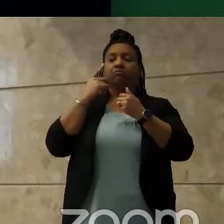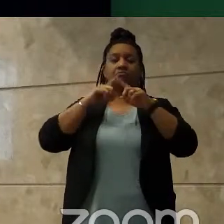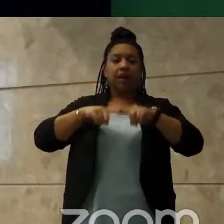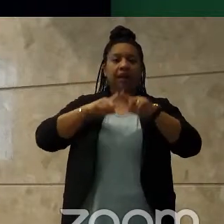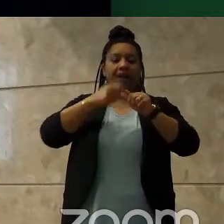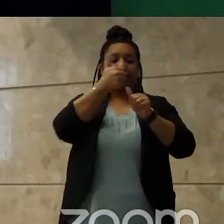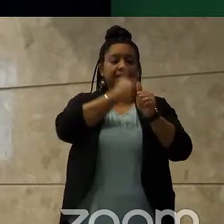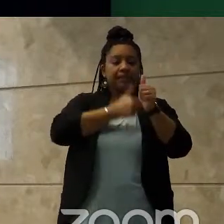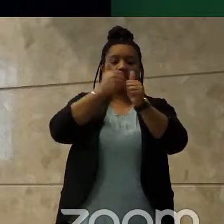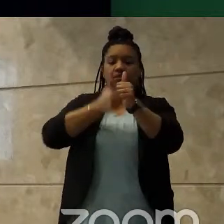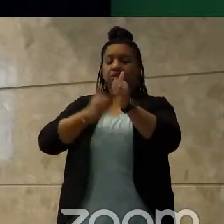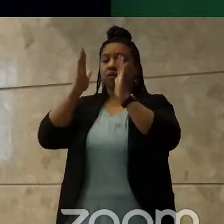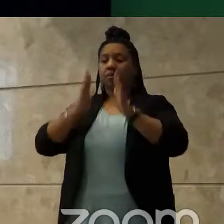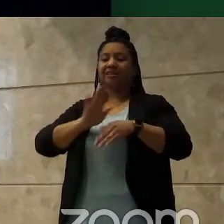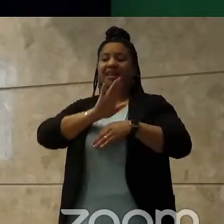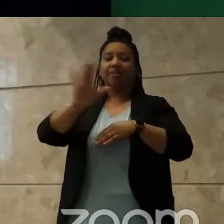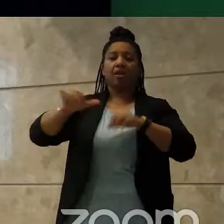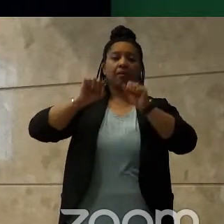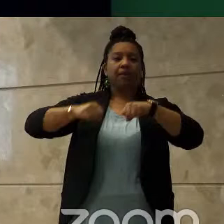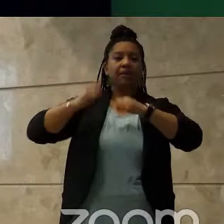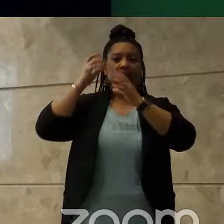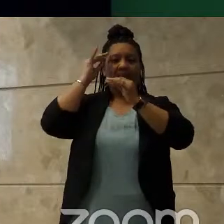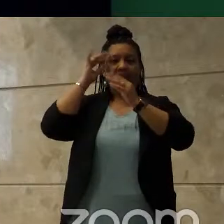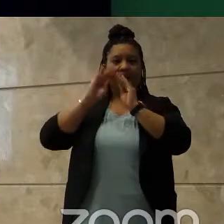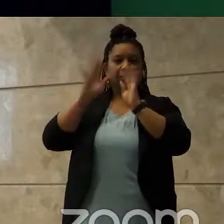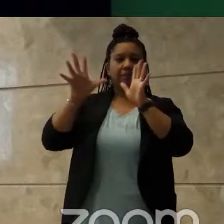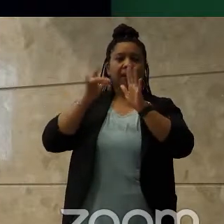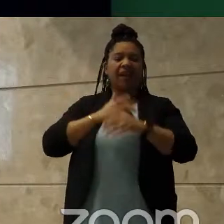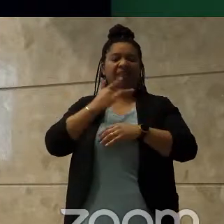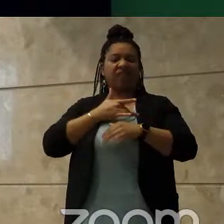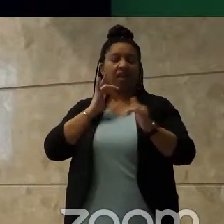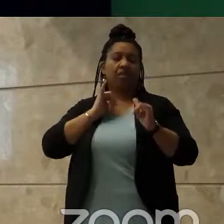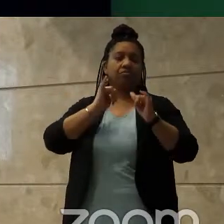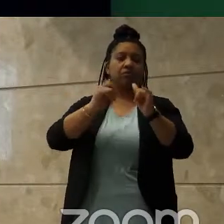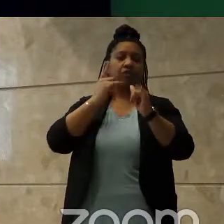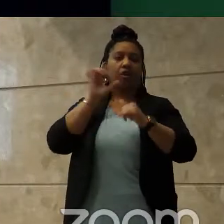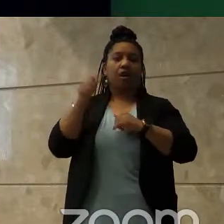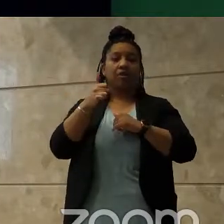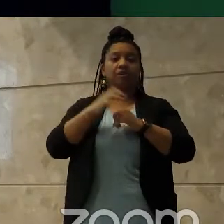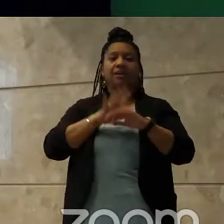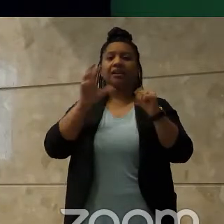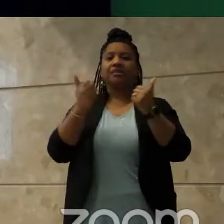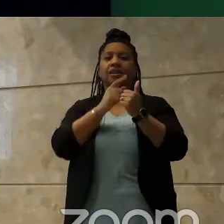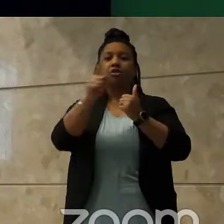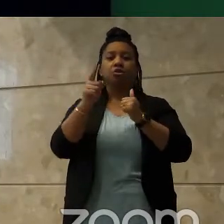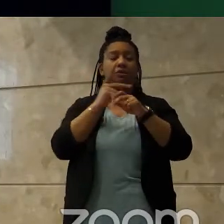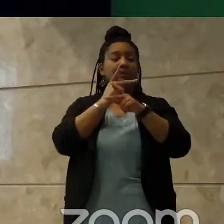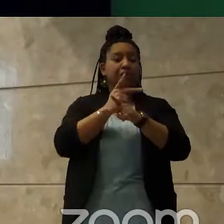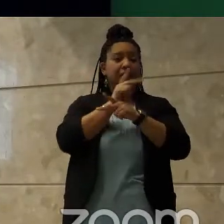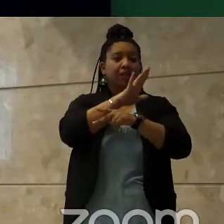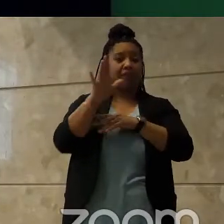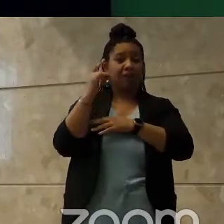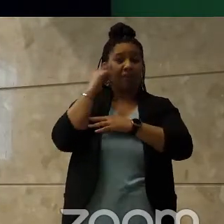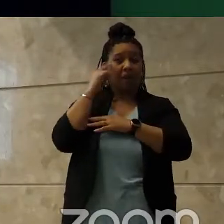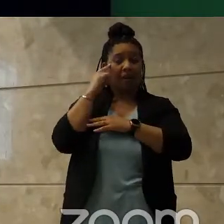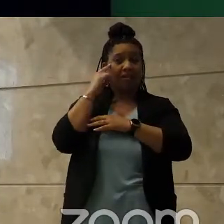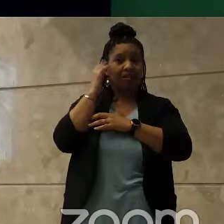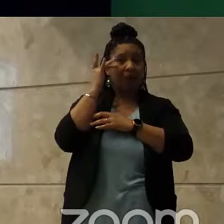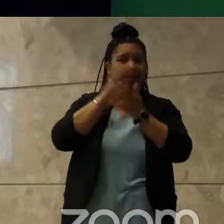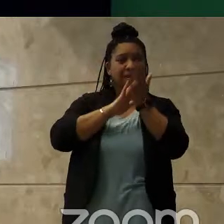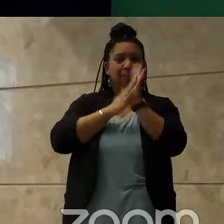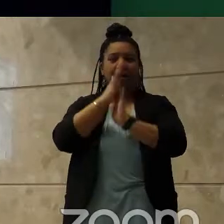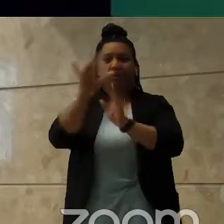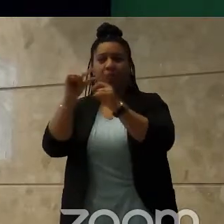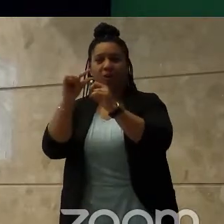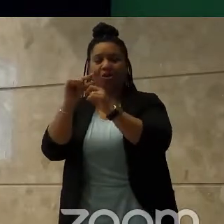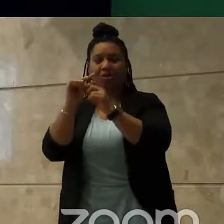think critically and feel for others. I challenge you to watch your thoughts, they become your words. Watch your